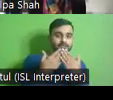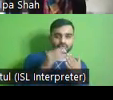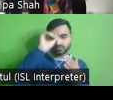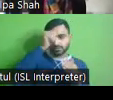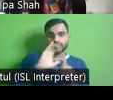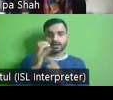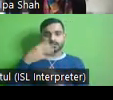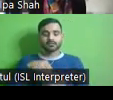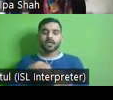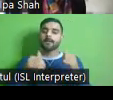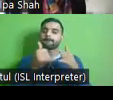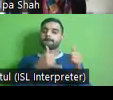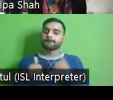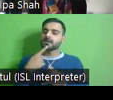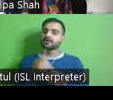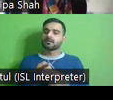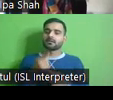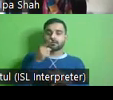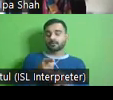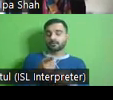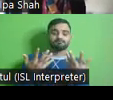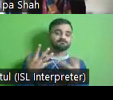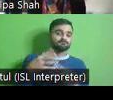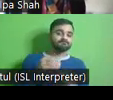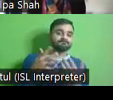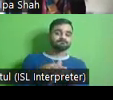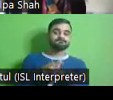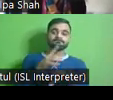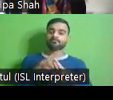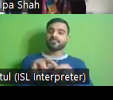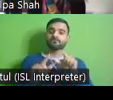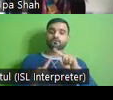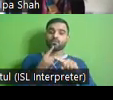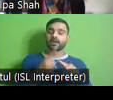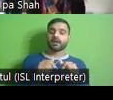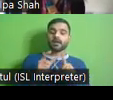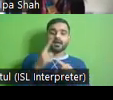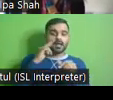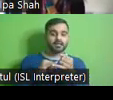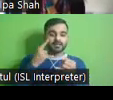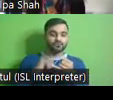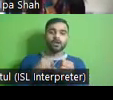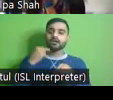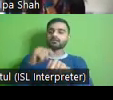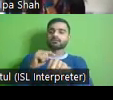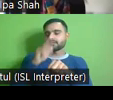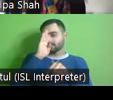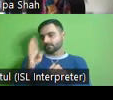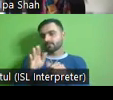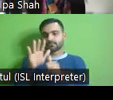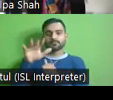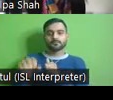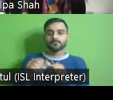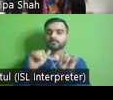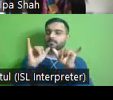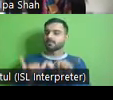agricultural plains. And that emerges from the fact that Adivasis often have direct access to